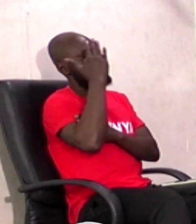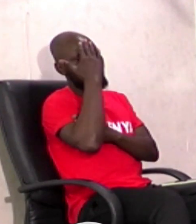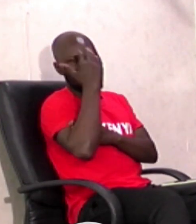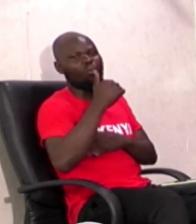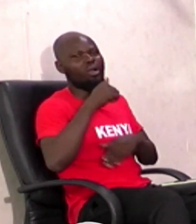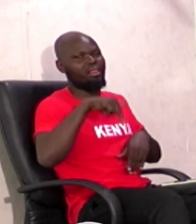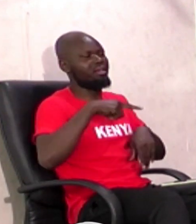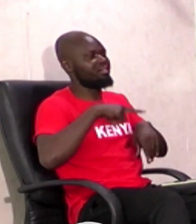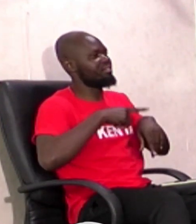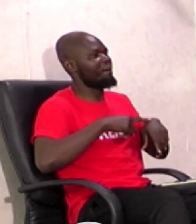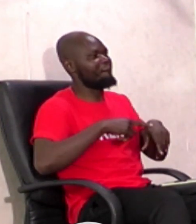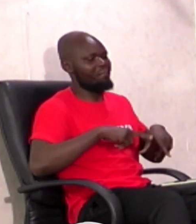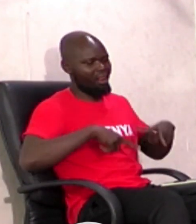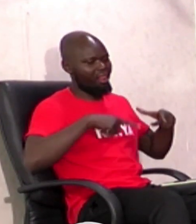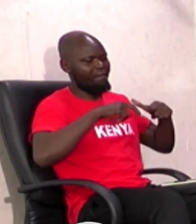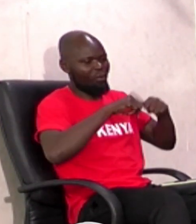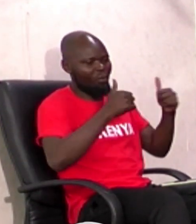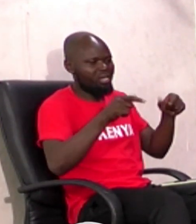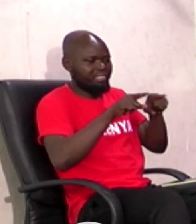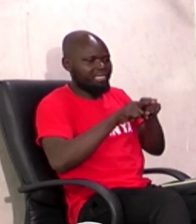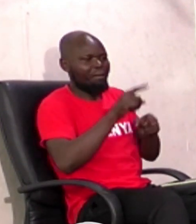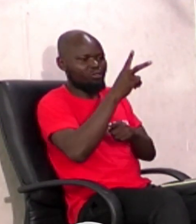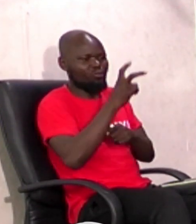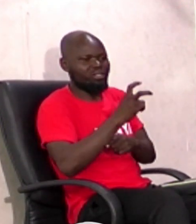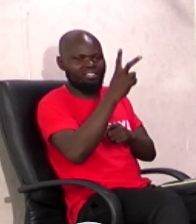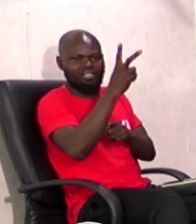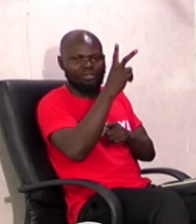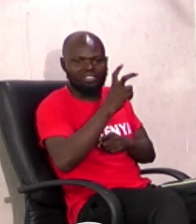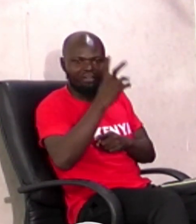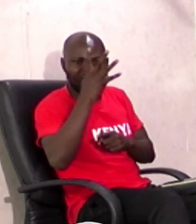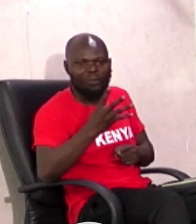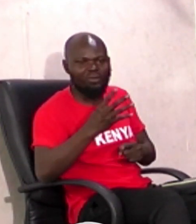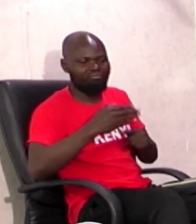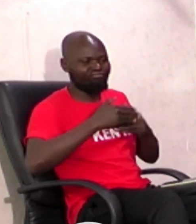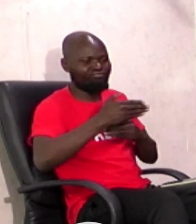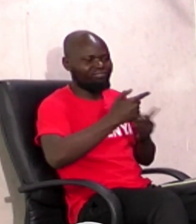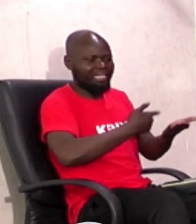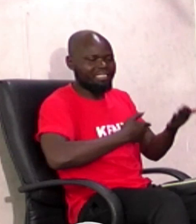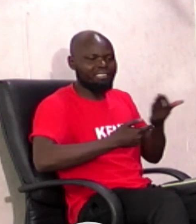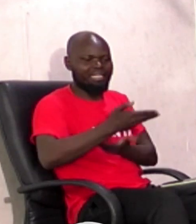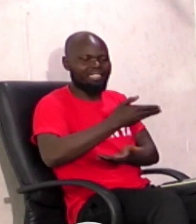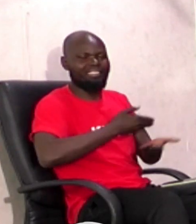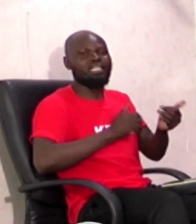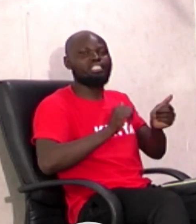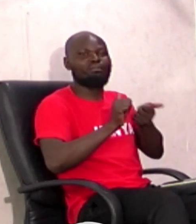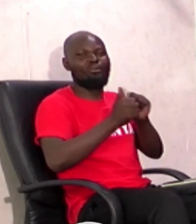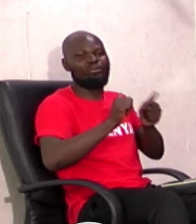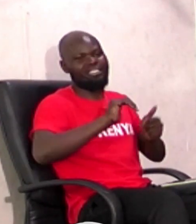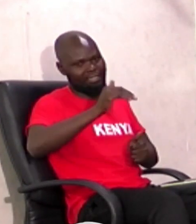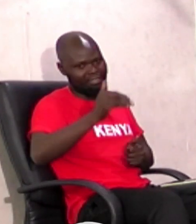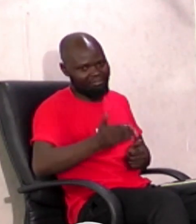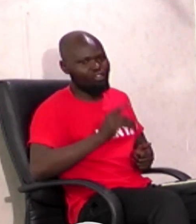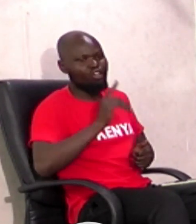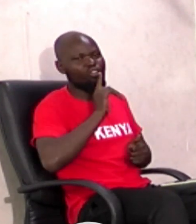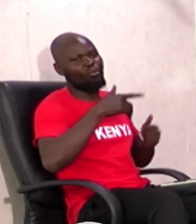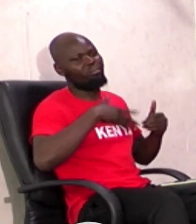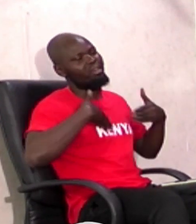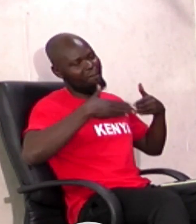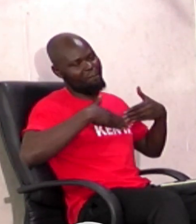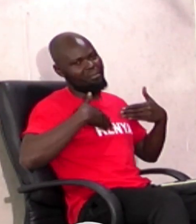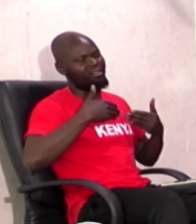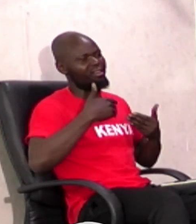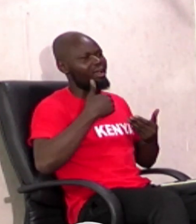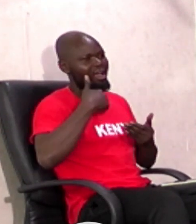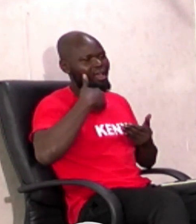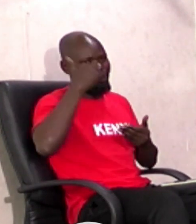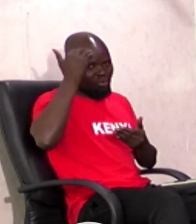I've always been good, and I thank God. Right. Because I've seen the year 2024 and it has started well,